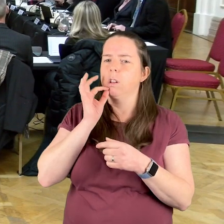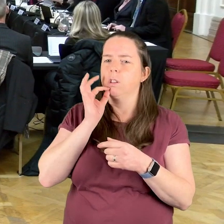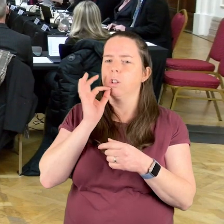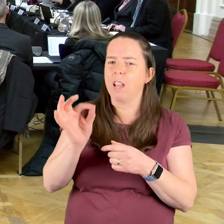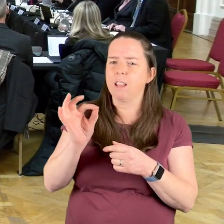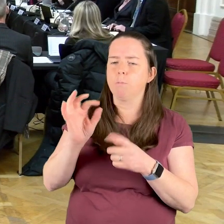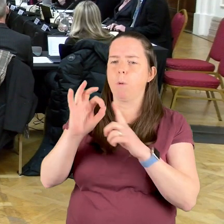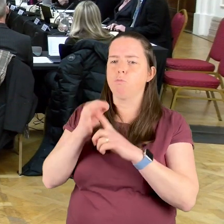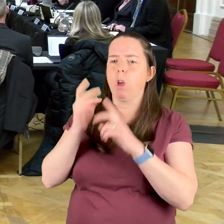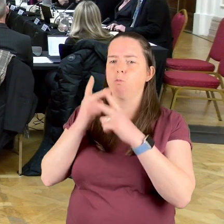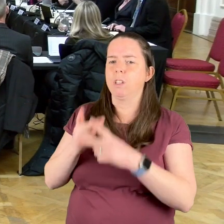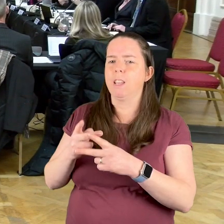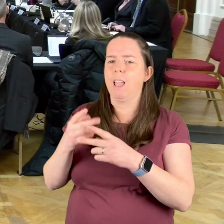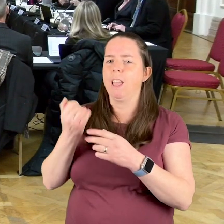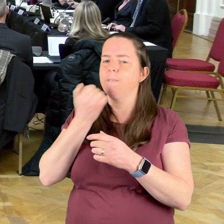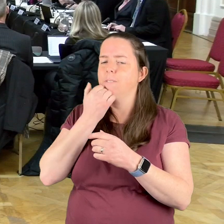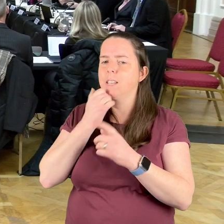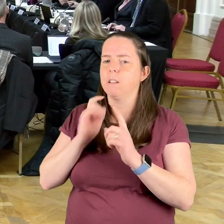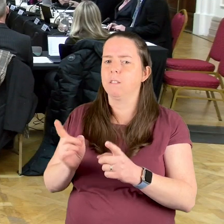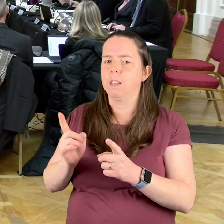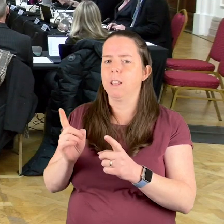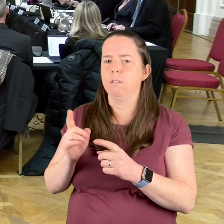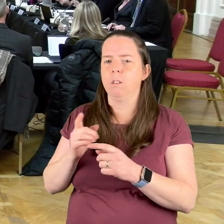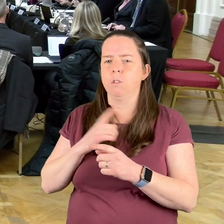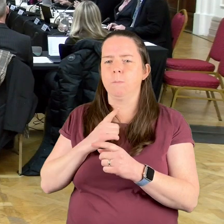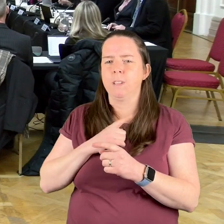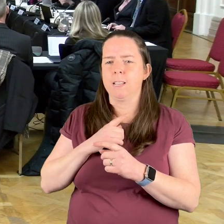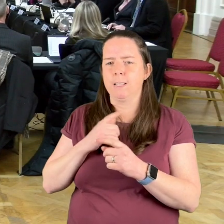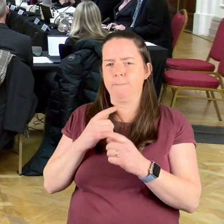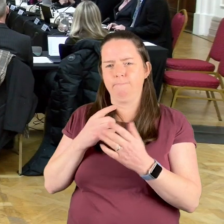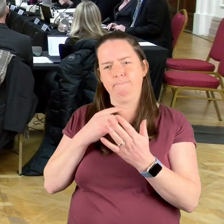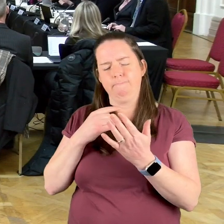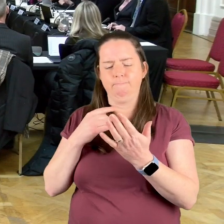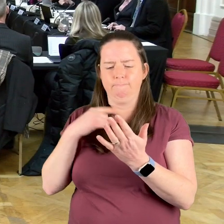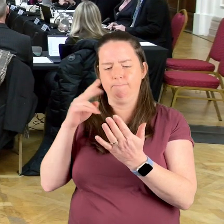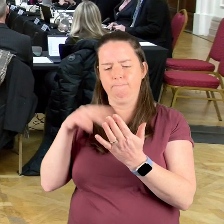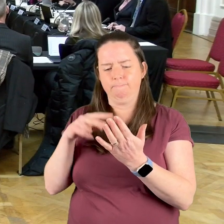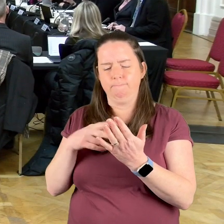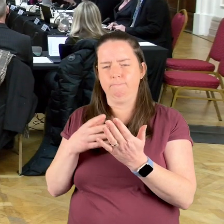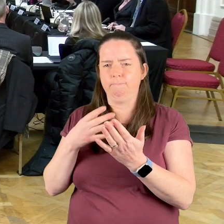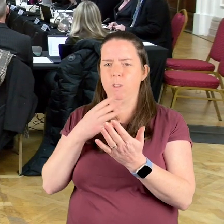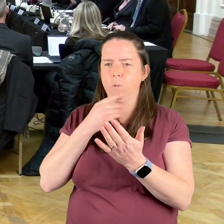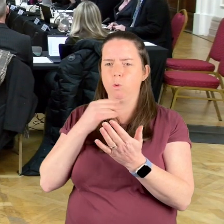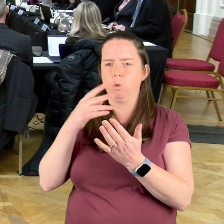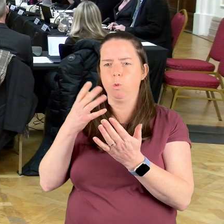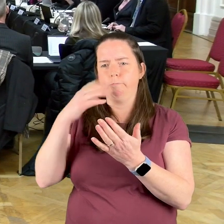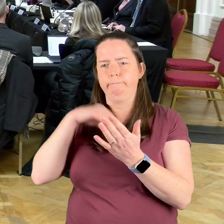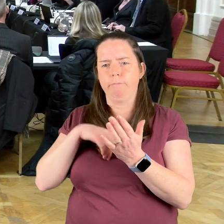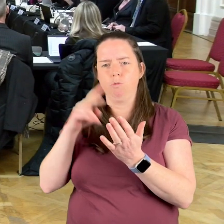Nicola. Thank you. Could I just ask about the primary care figures on here? Just kind of getting used to looking at the report. So